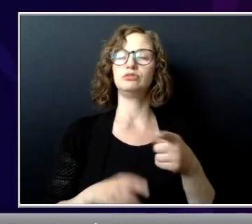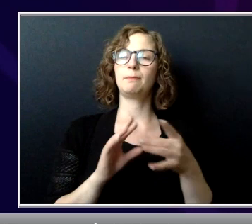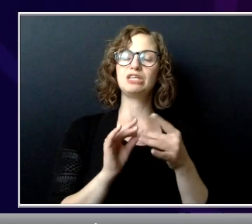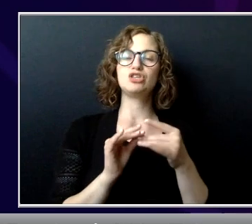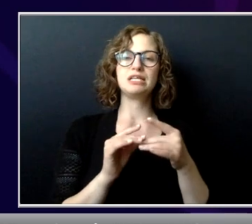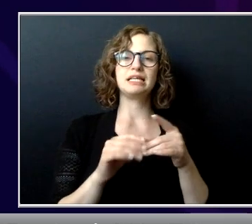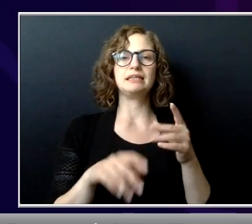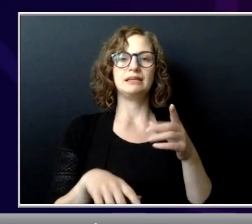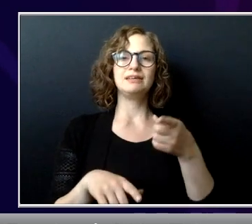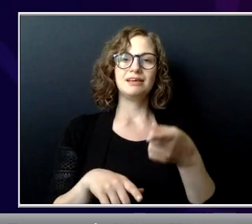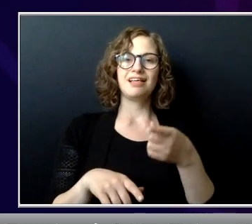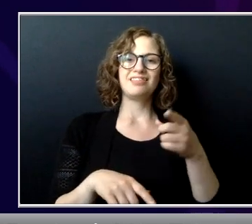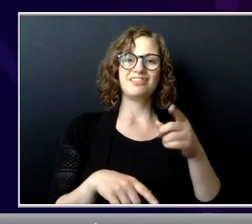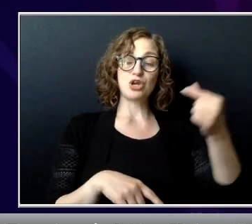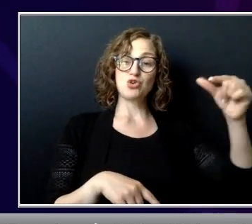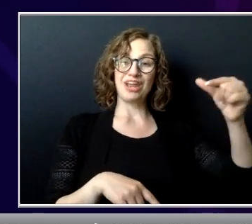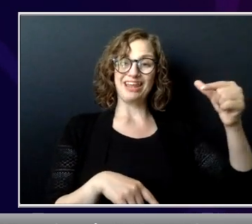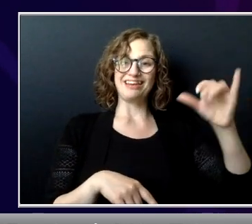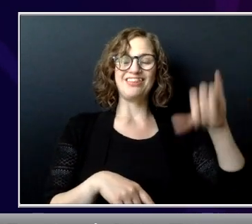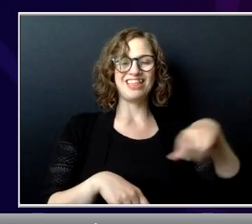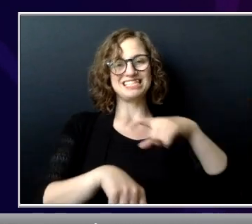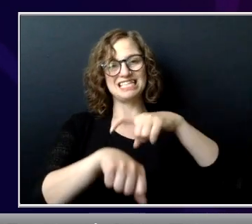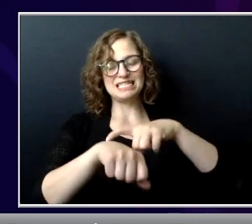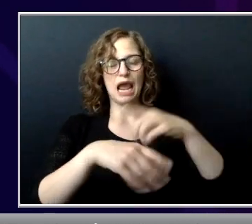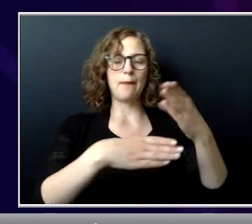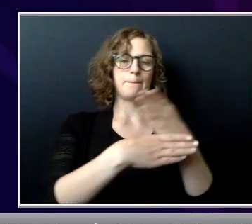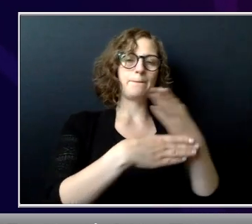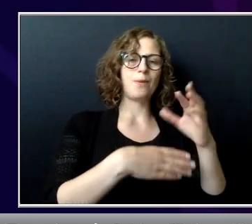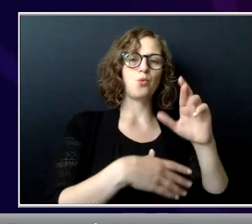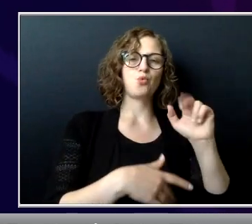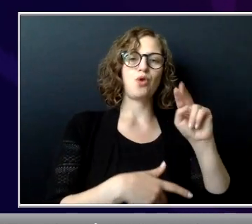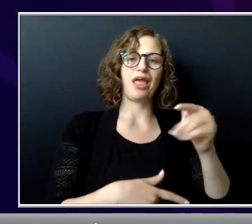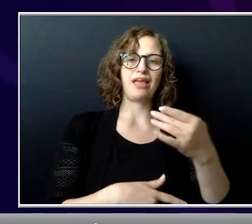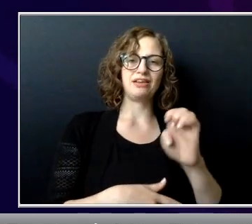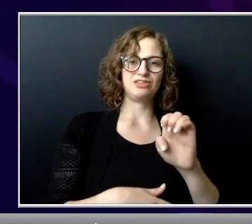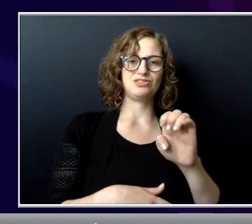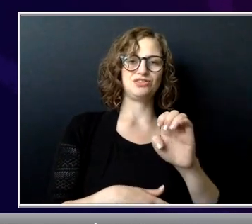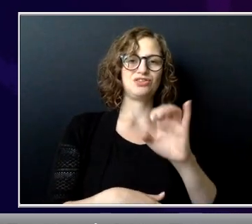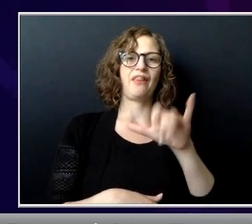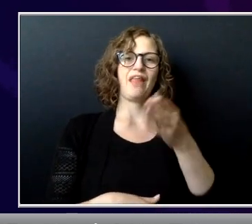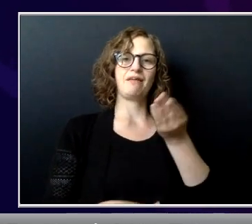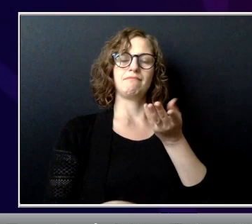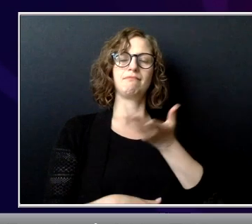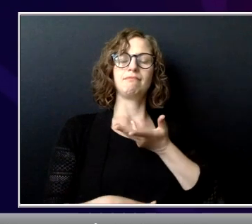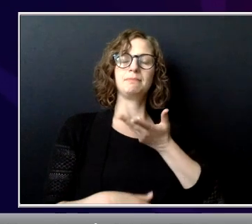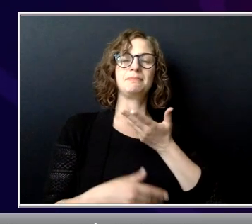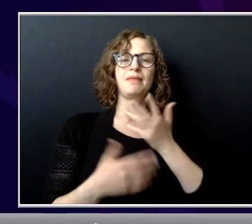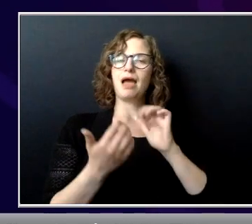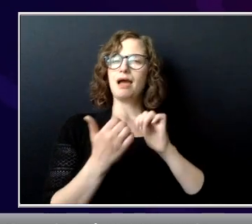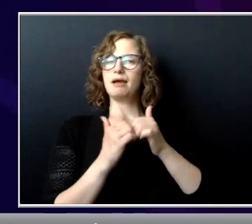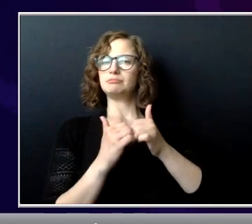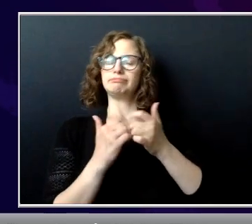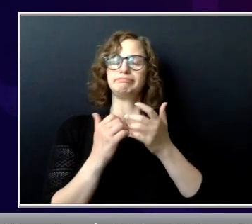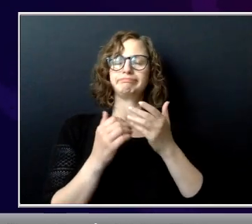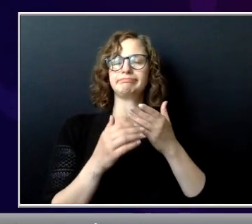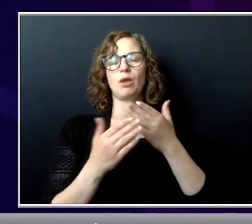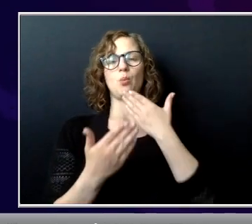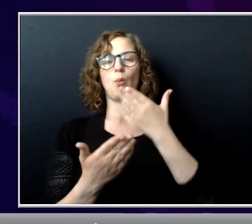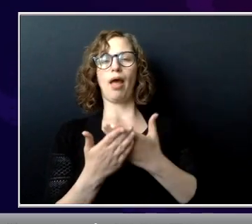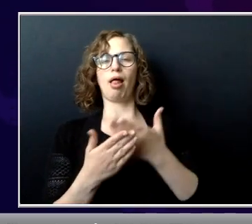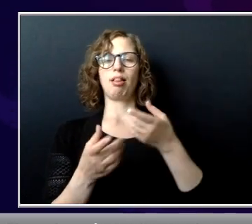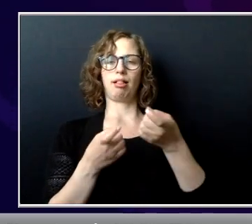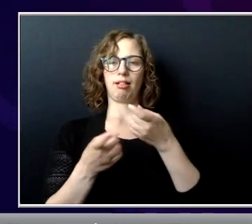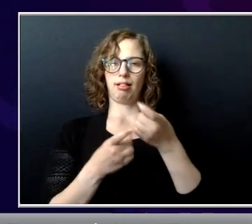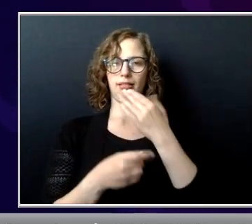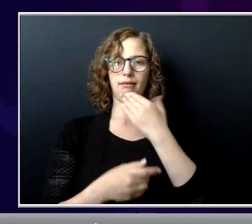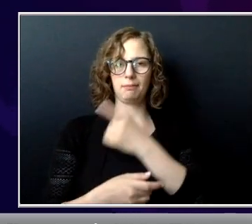the number that we look at that helps us understand how well the diabetes is being managed. Below that is the time you spend